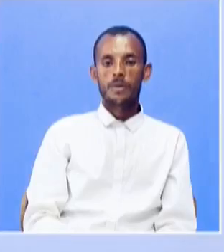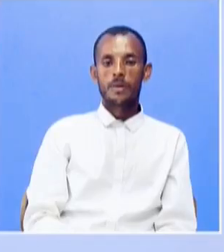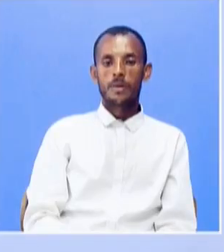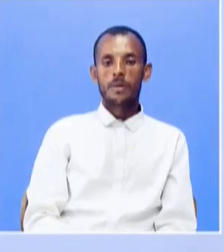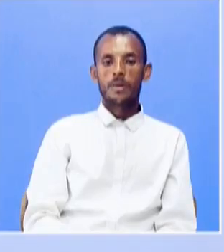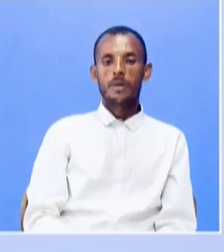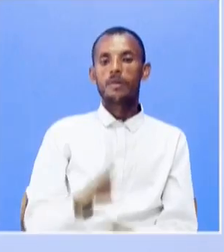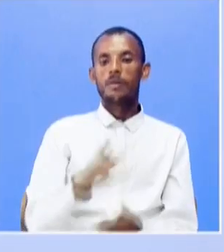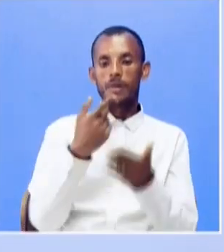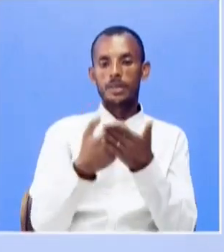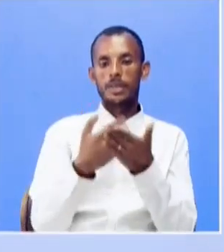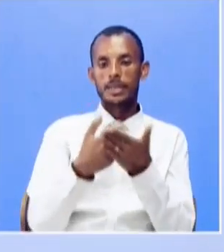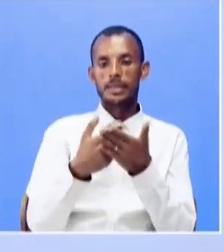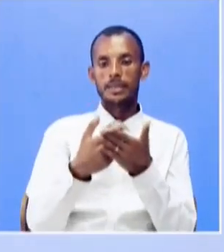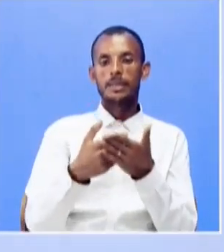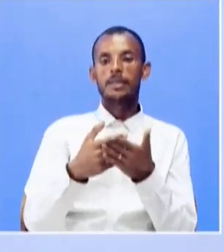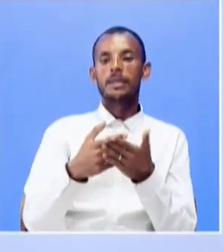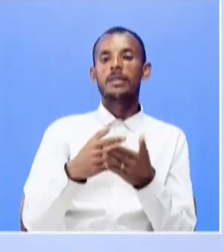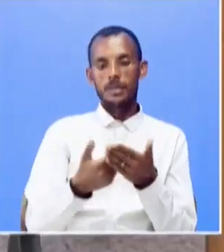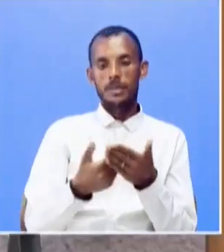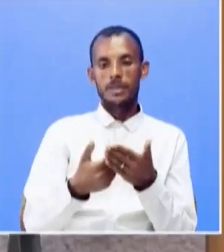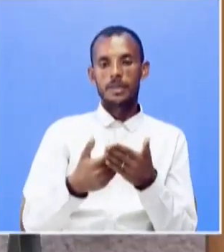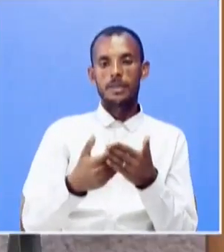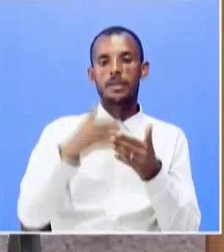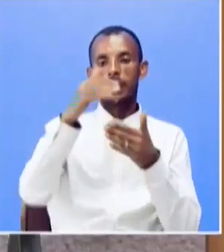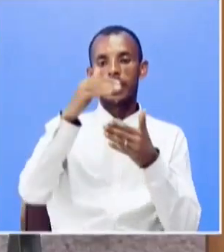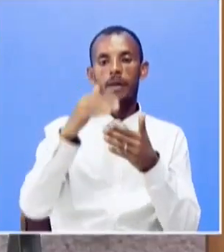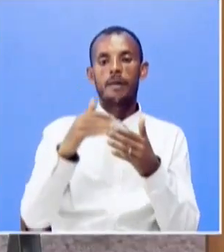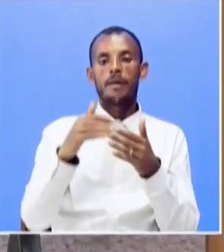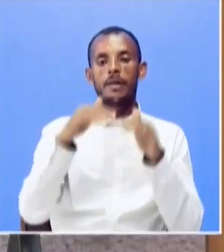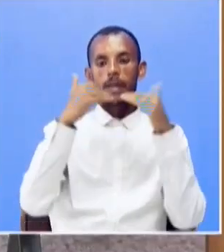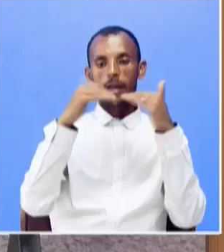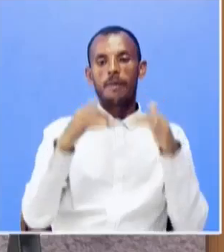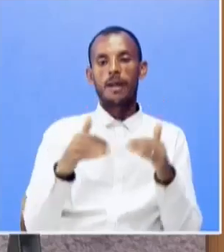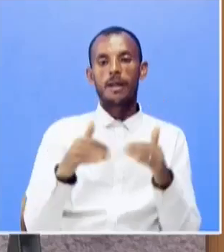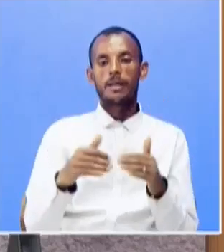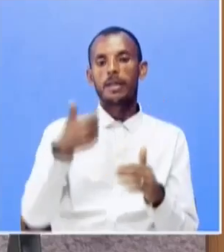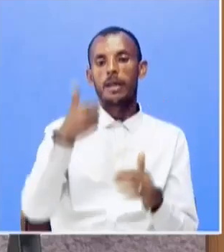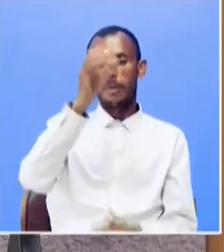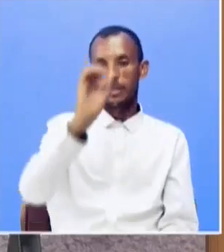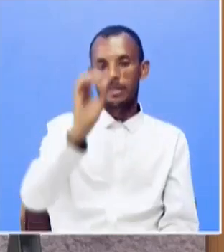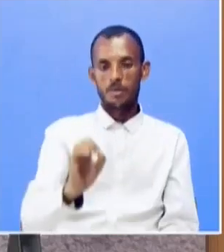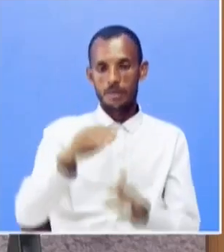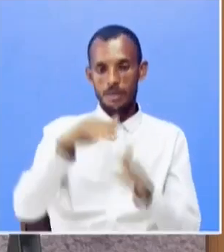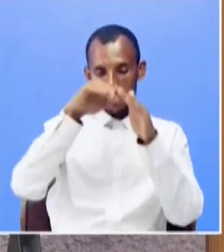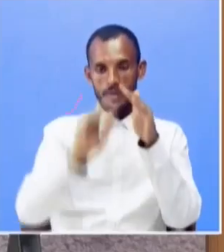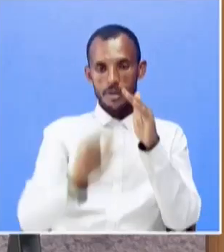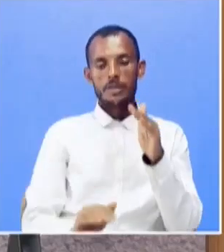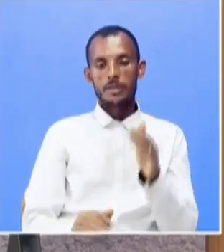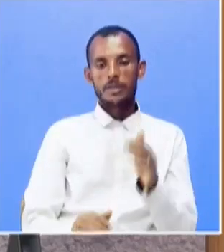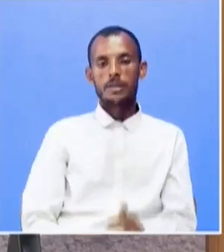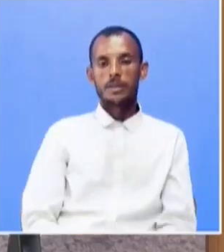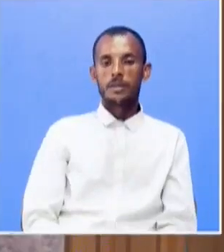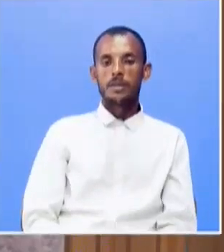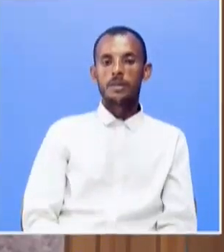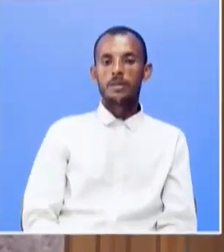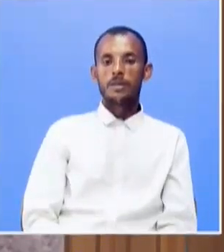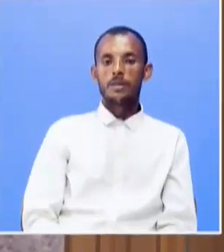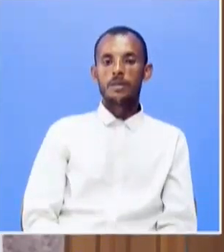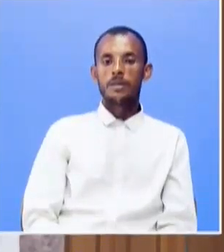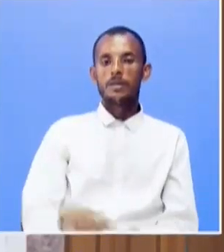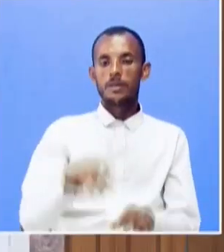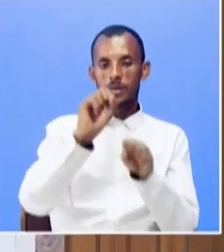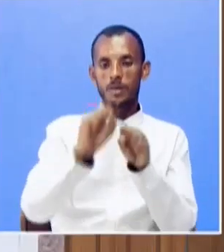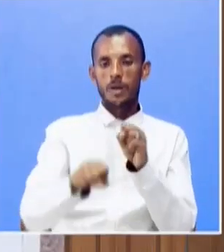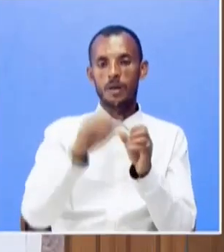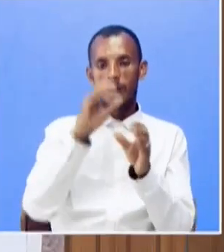For this interval, the tax paid will be 10% of the difference, okay? On this interval. So you